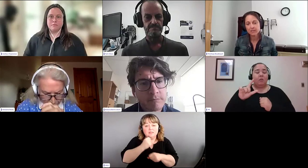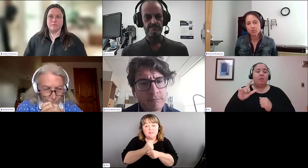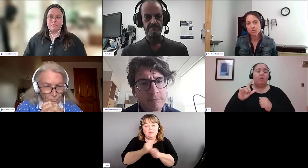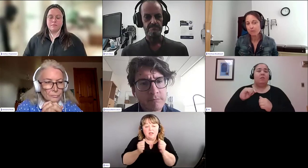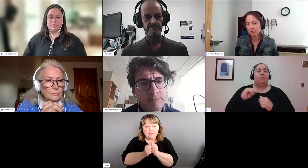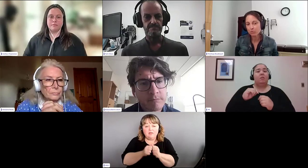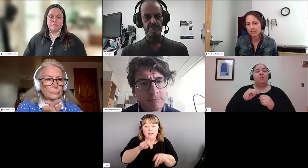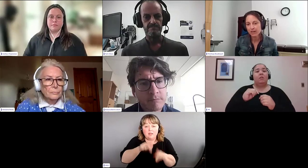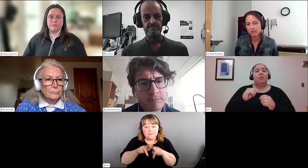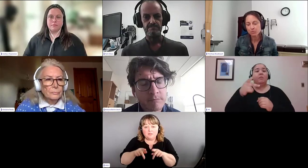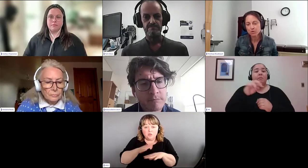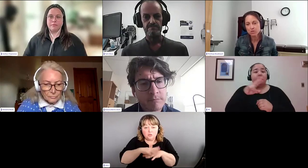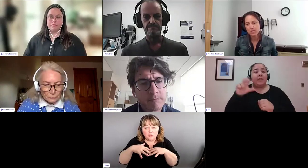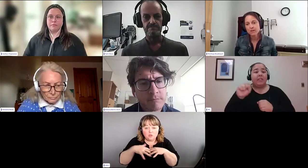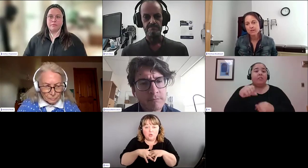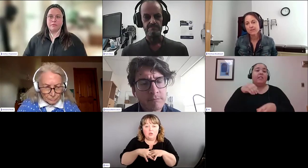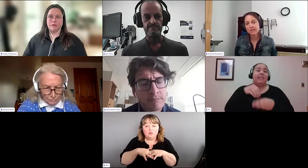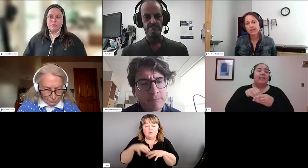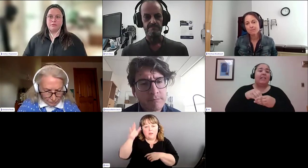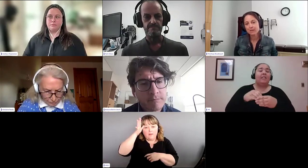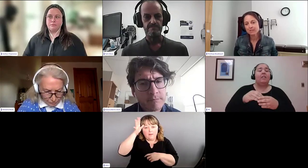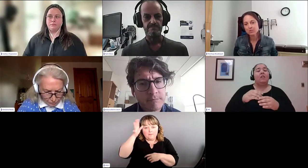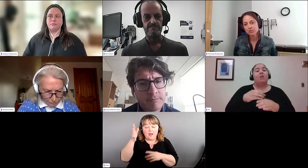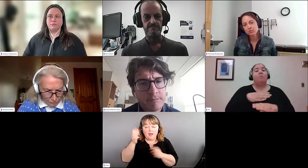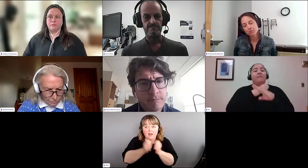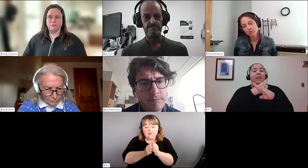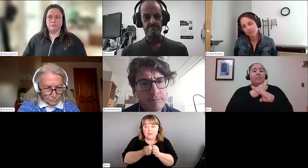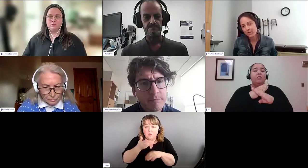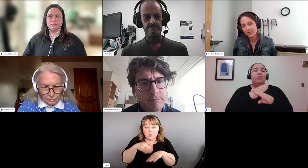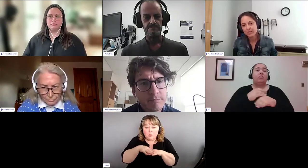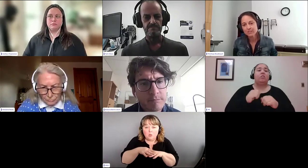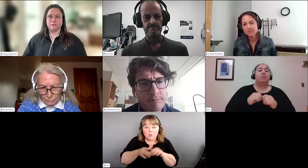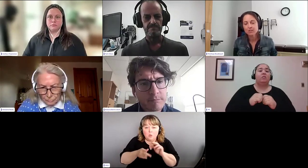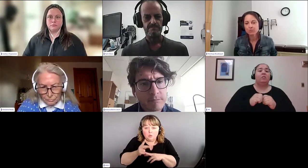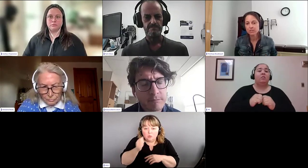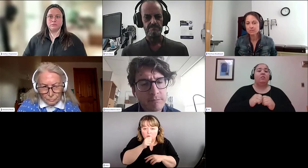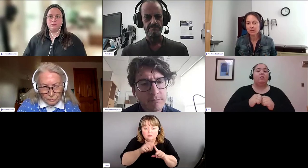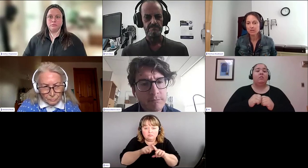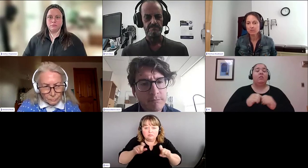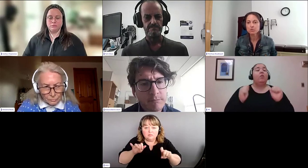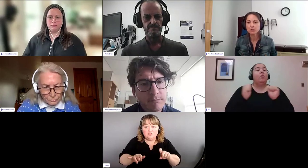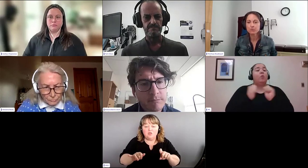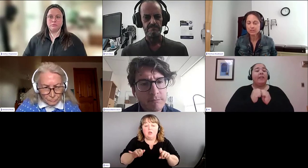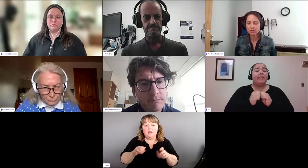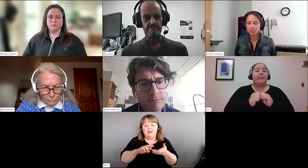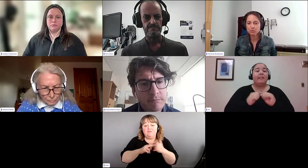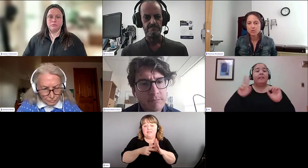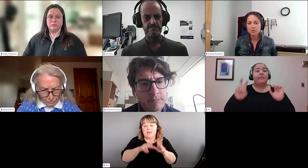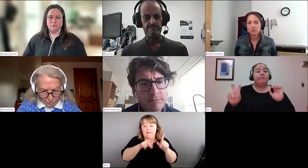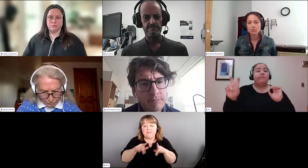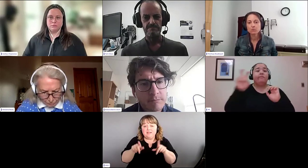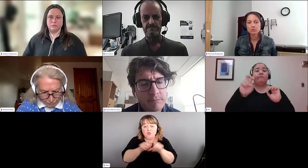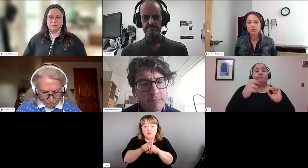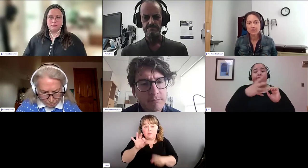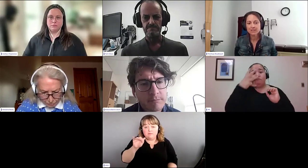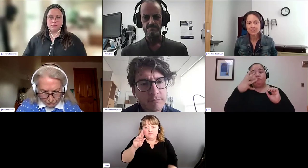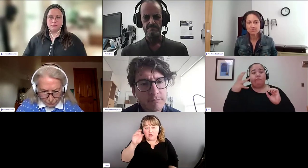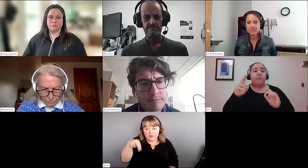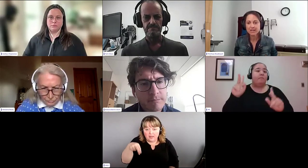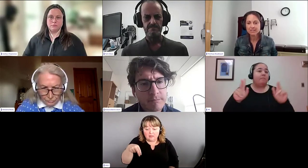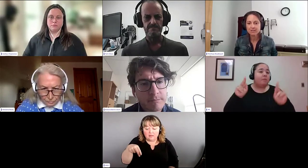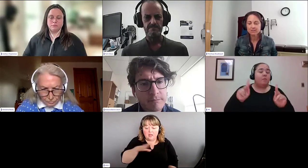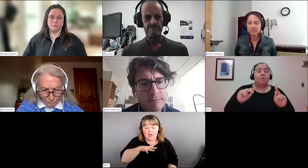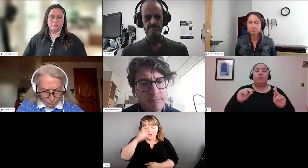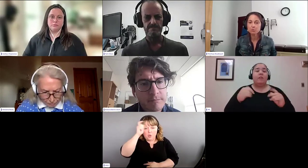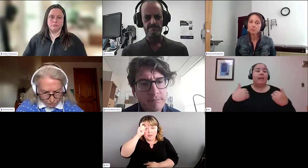navigators, peers in prevention of overdose, peers who have experience of migrational experience. So individuals like Farron who